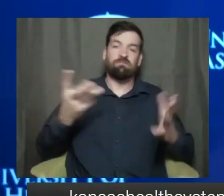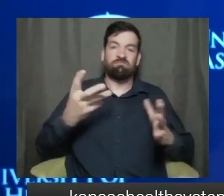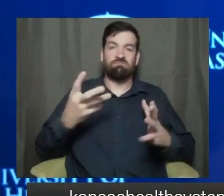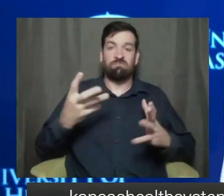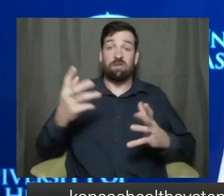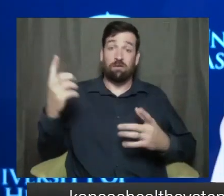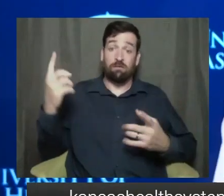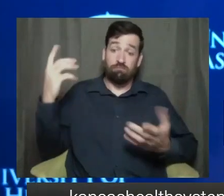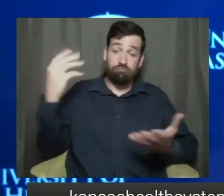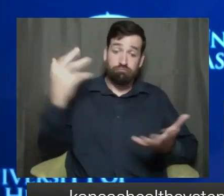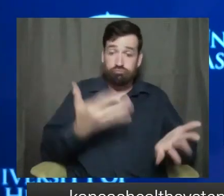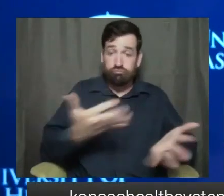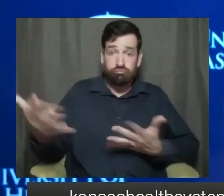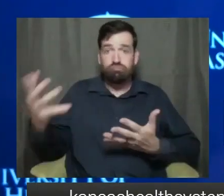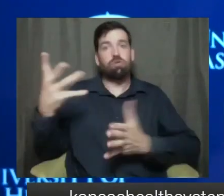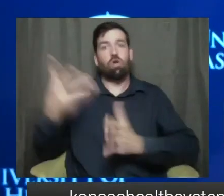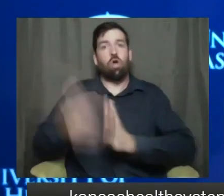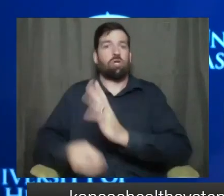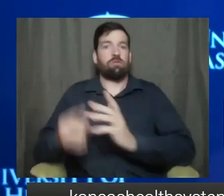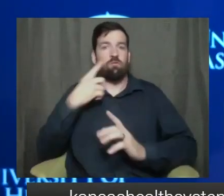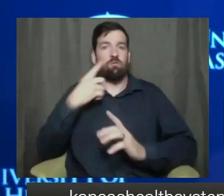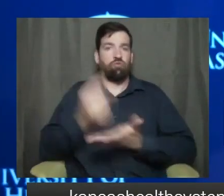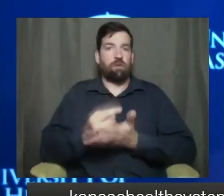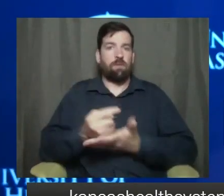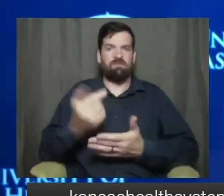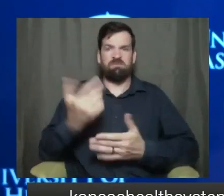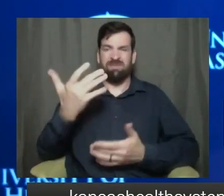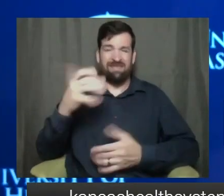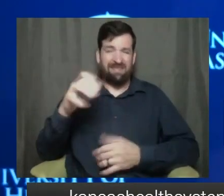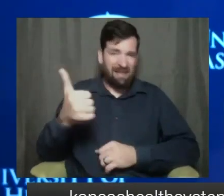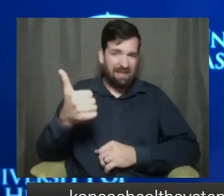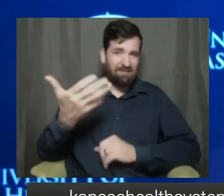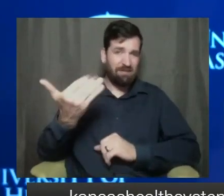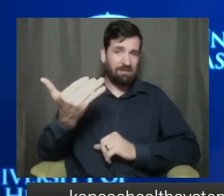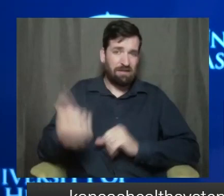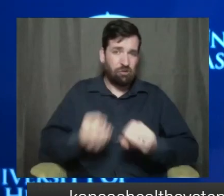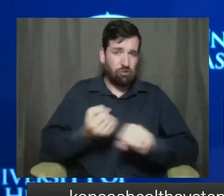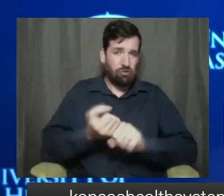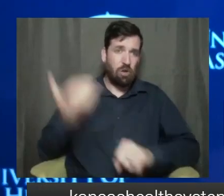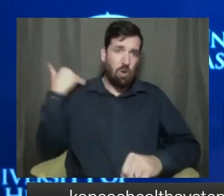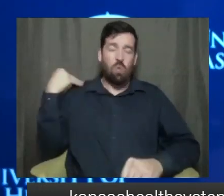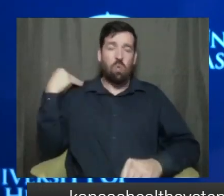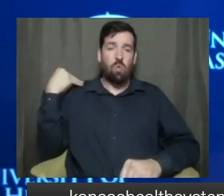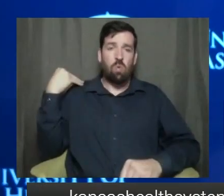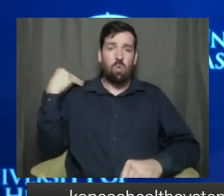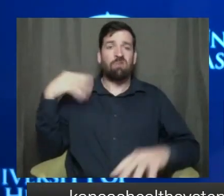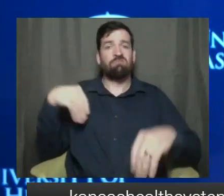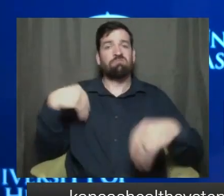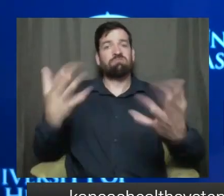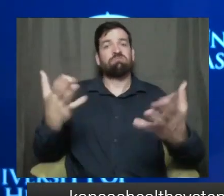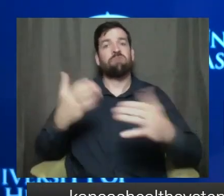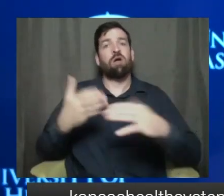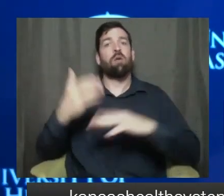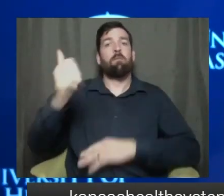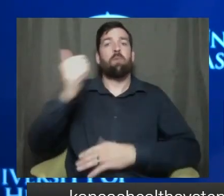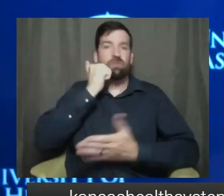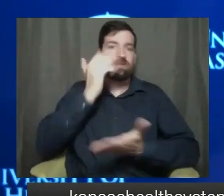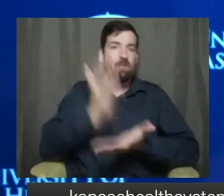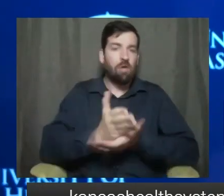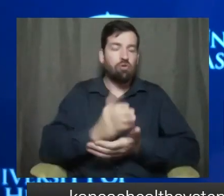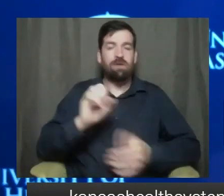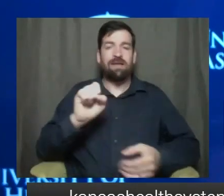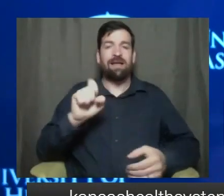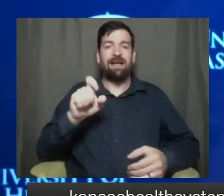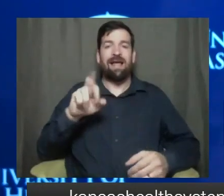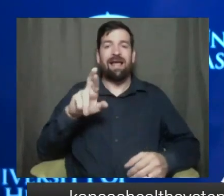but one of the things that we did maybe 10 and 15 years ago is put people on postmenopausal estrogen replacement to preserve their